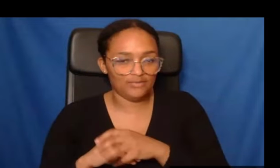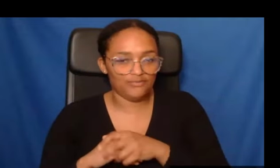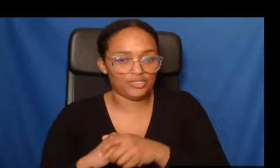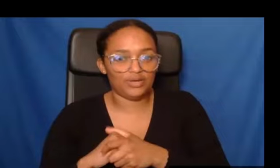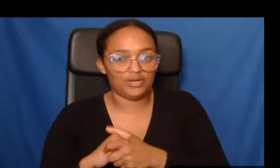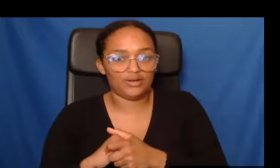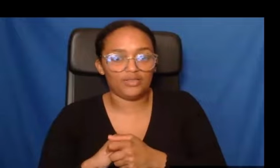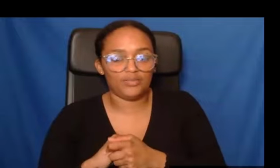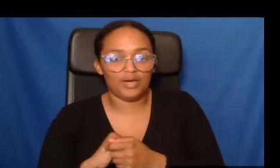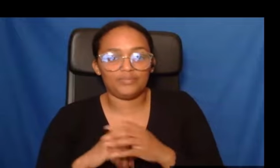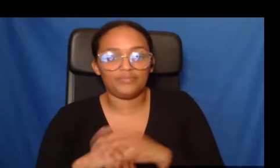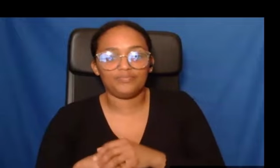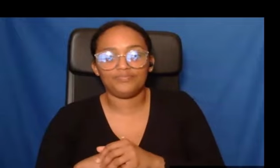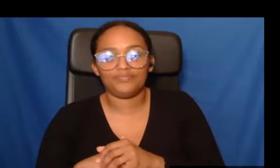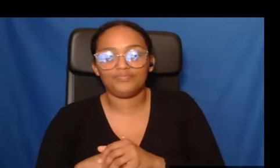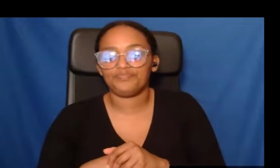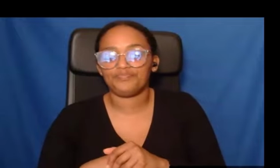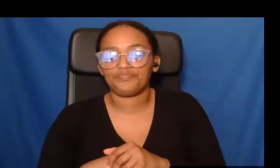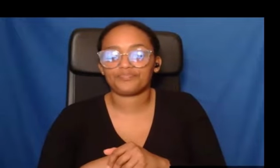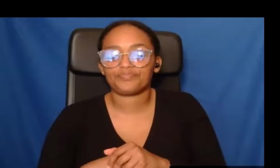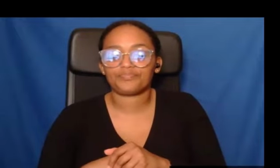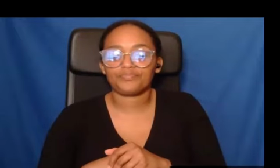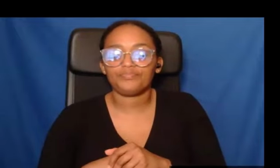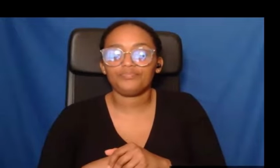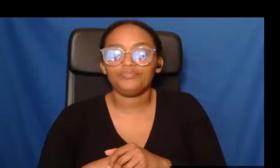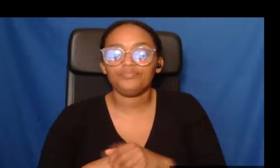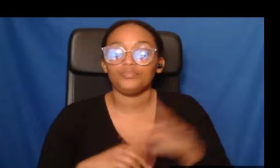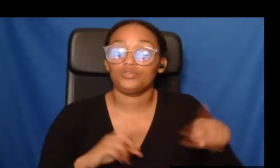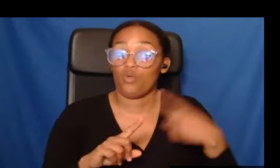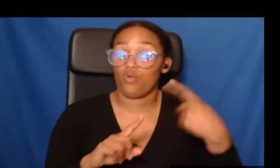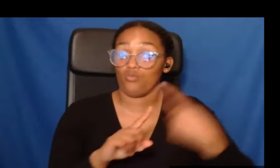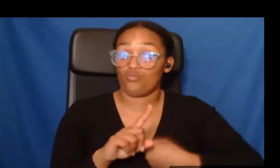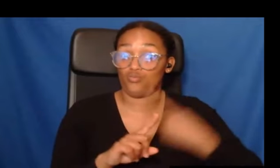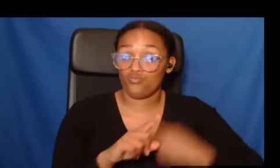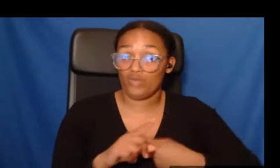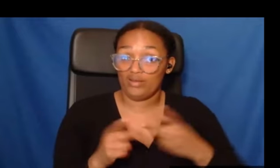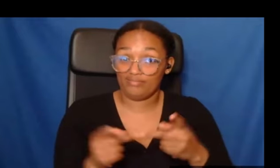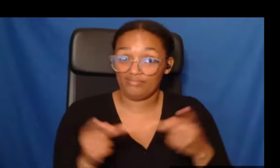or service-based business when renting a space?